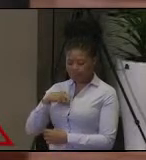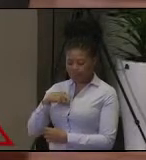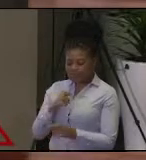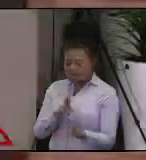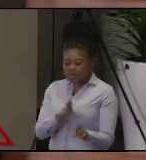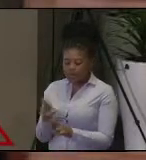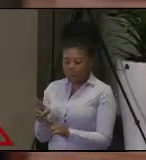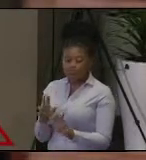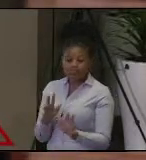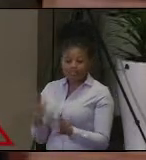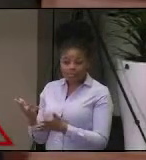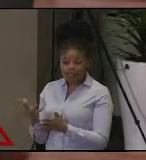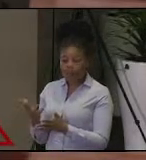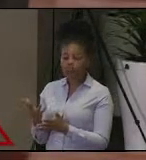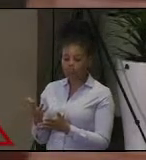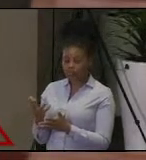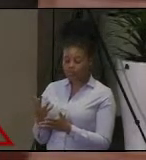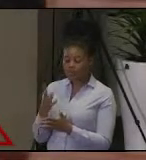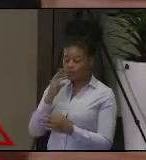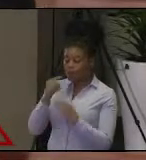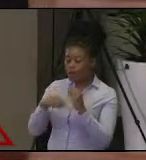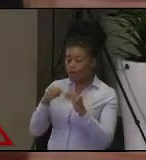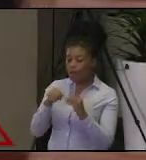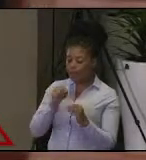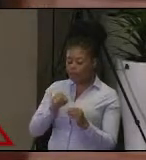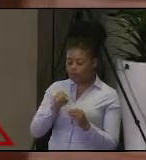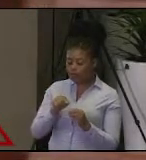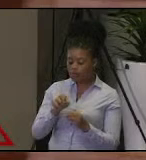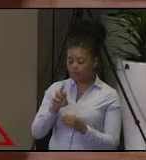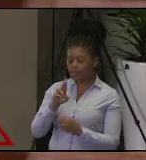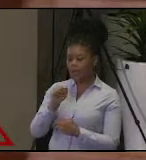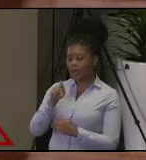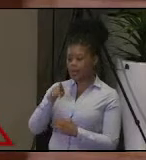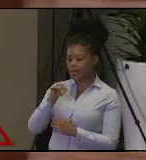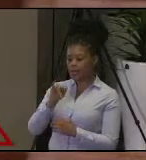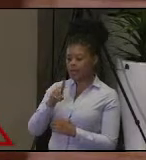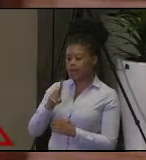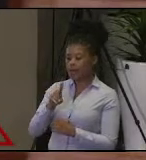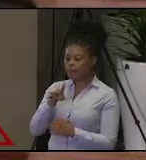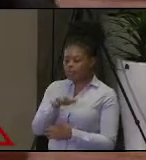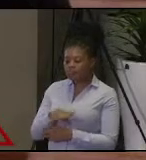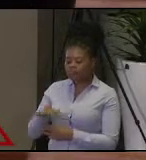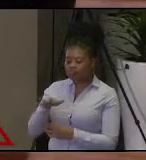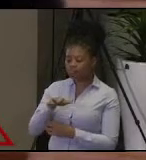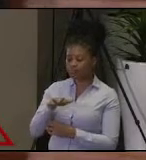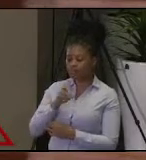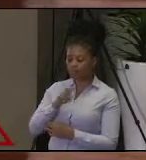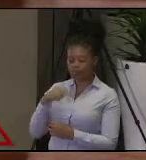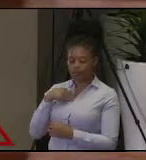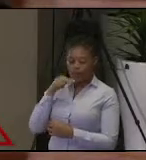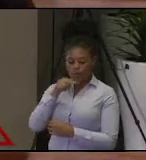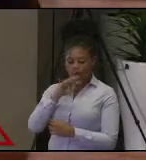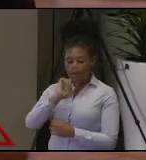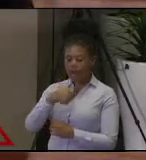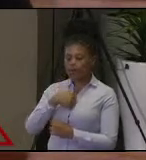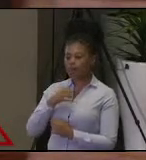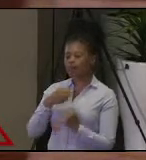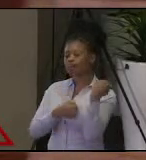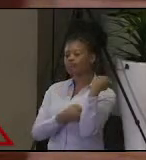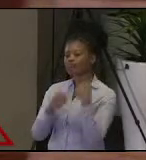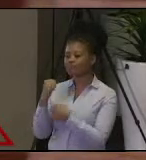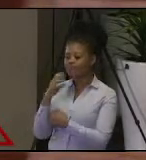ready to address, to stand up to that rapid urbanization? Again, if we look at our infrastructure, there's